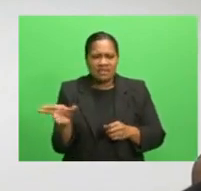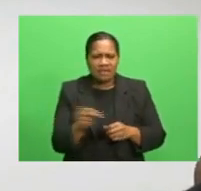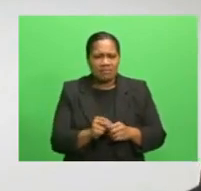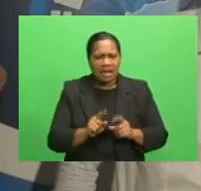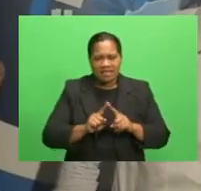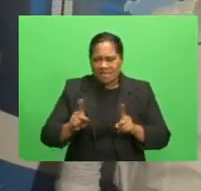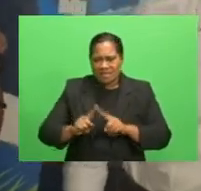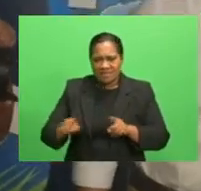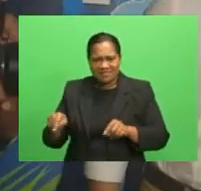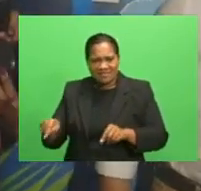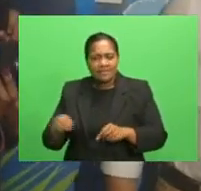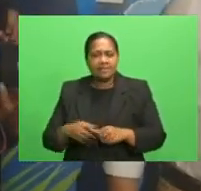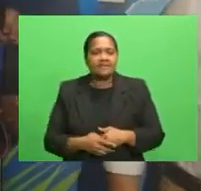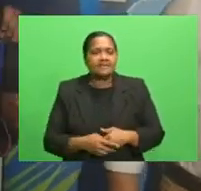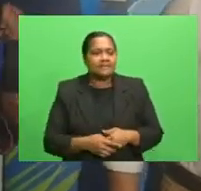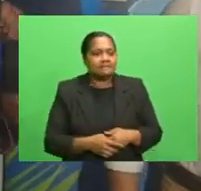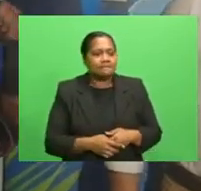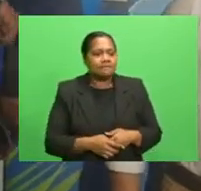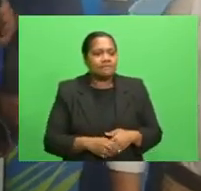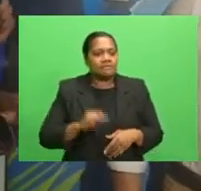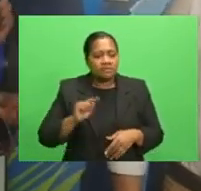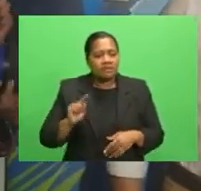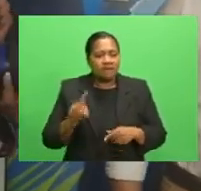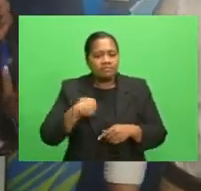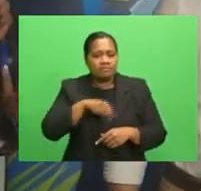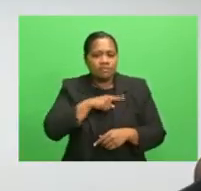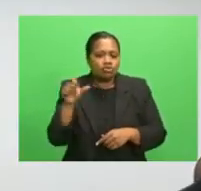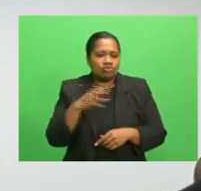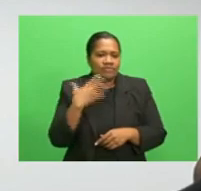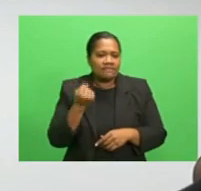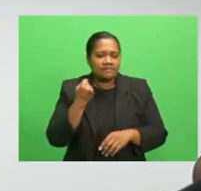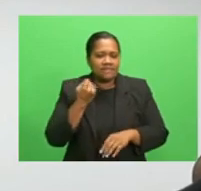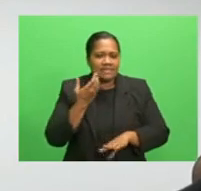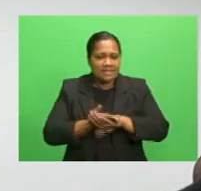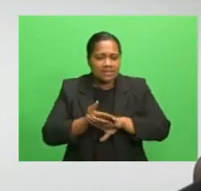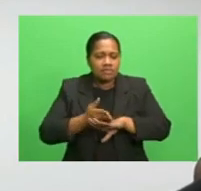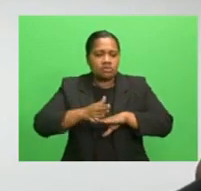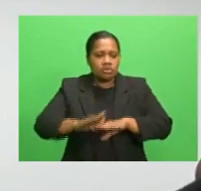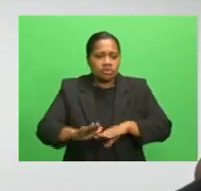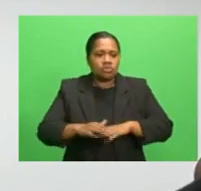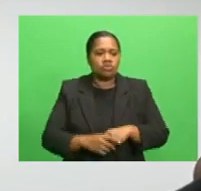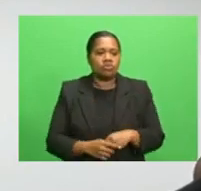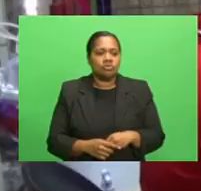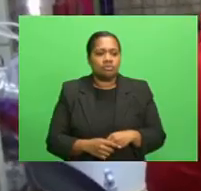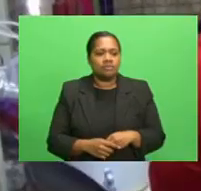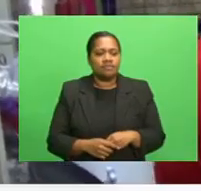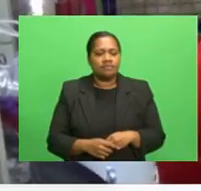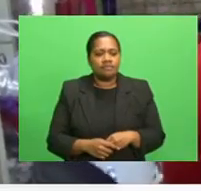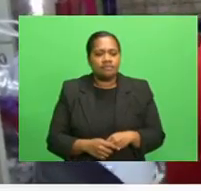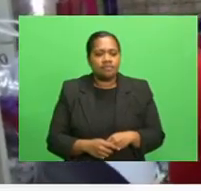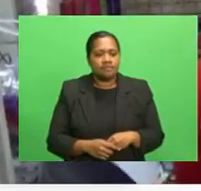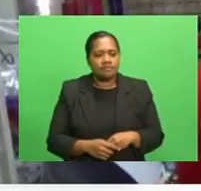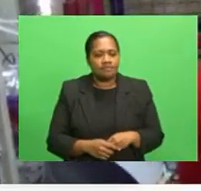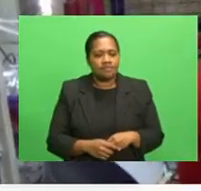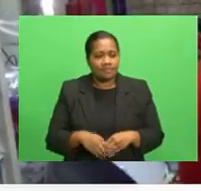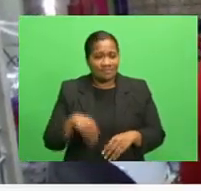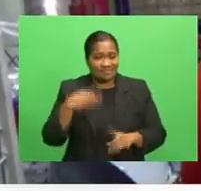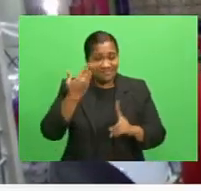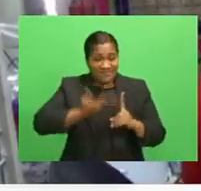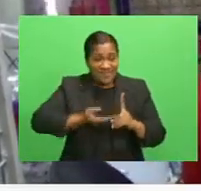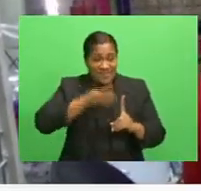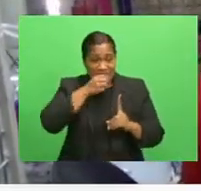and FCF, etc. that are involved in it. But we should have some news shortly with respect to the numbers. Pritesh Lal, whose stall was